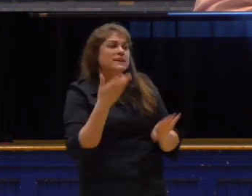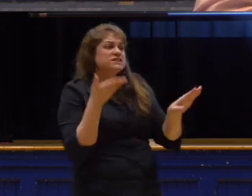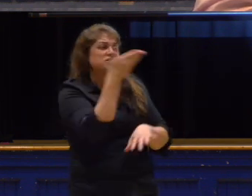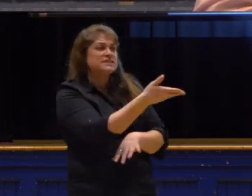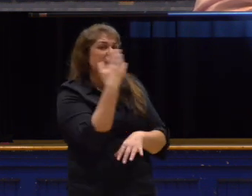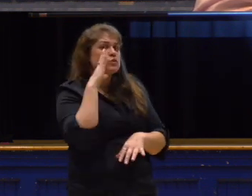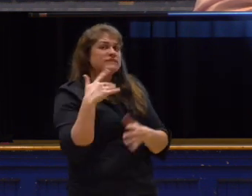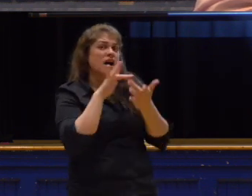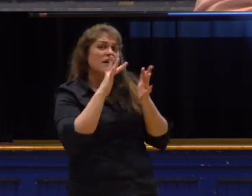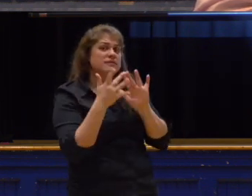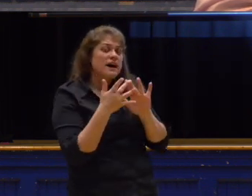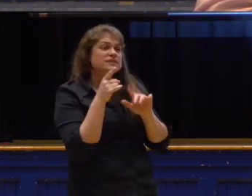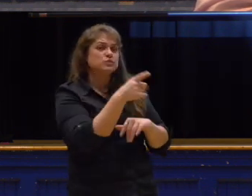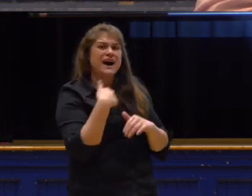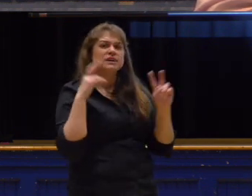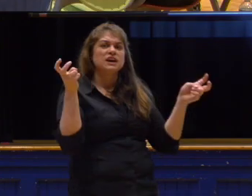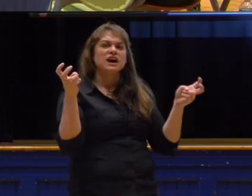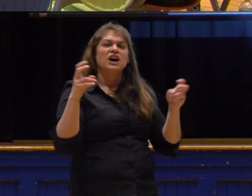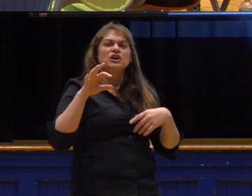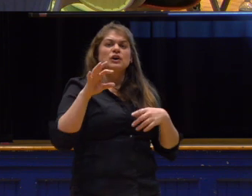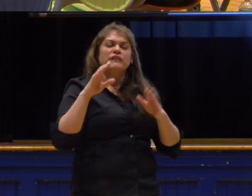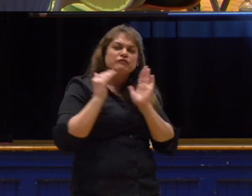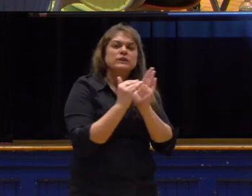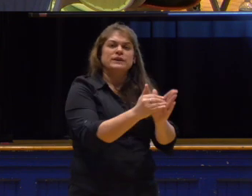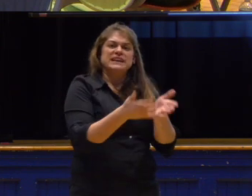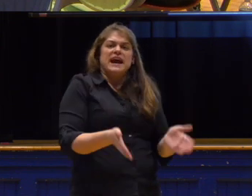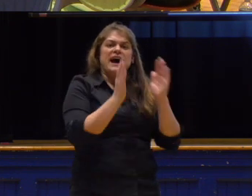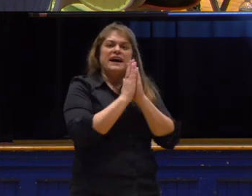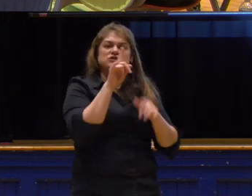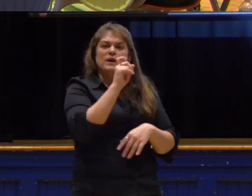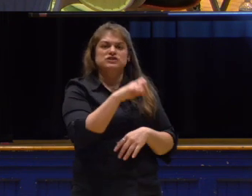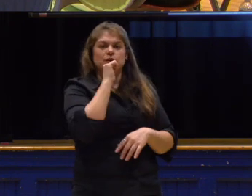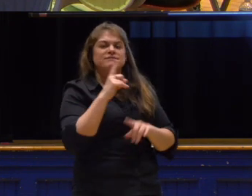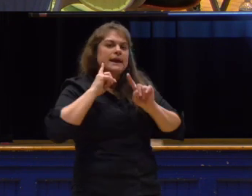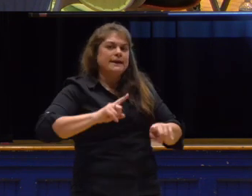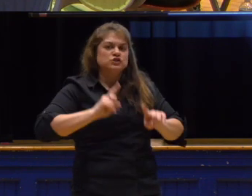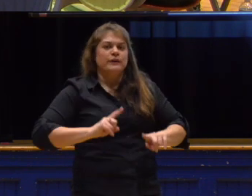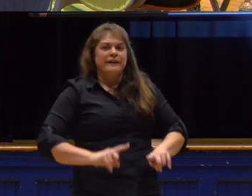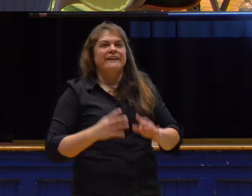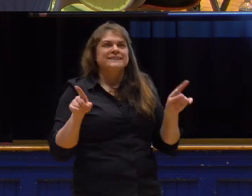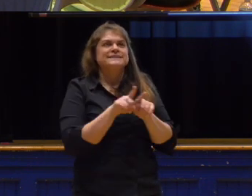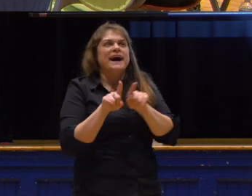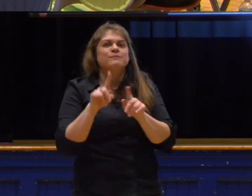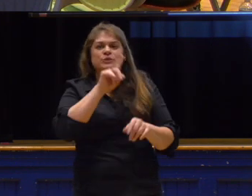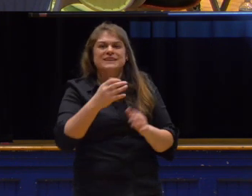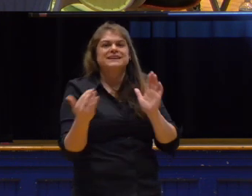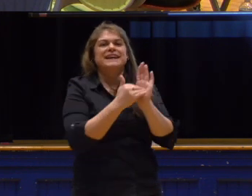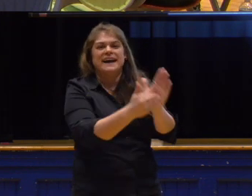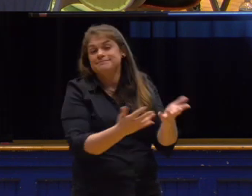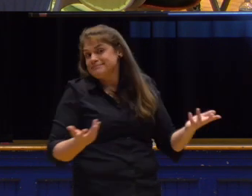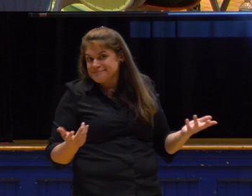that online you have a frequently asked question list, so you don't have to keep answering the same question over and over and over again. Okay,